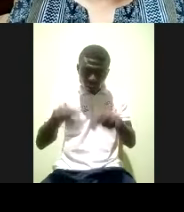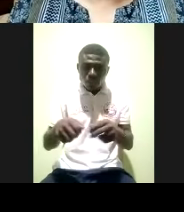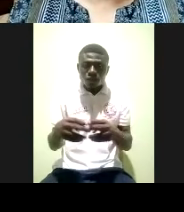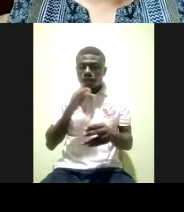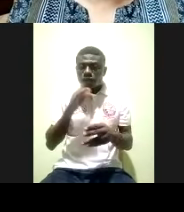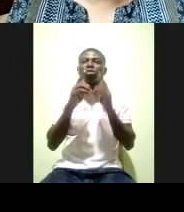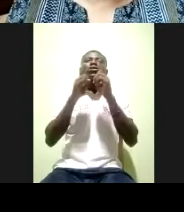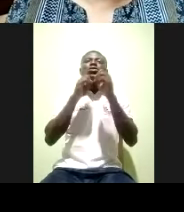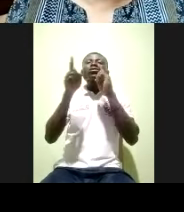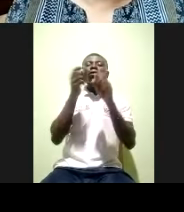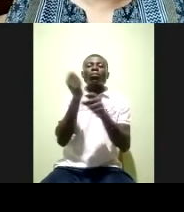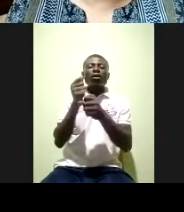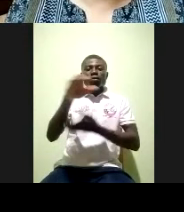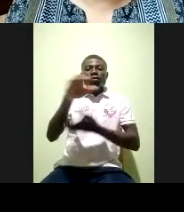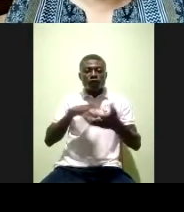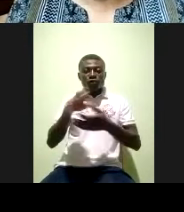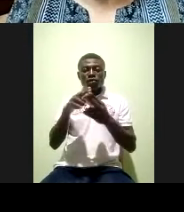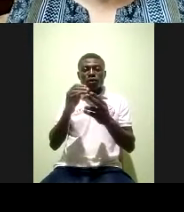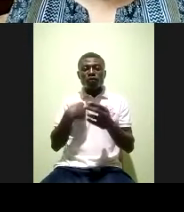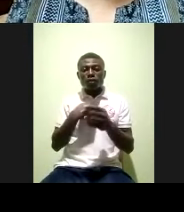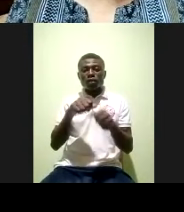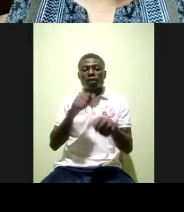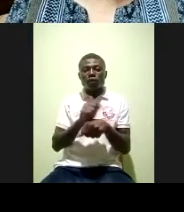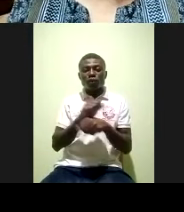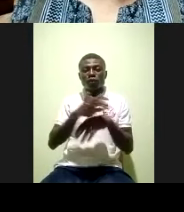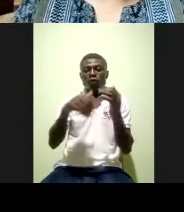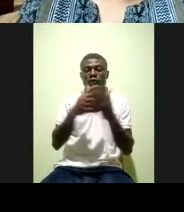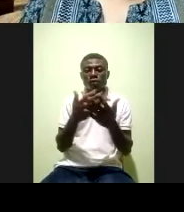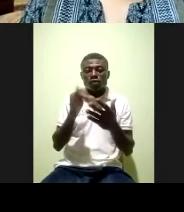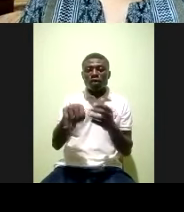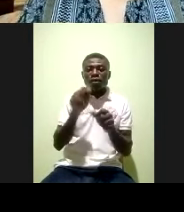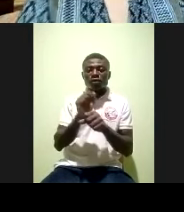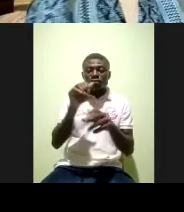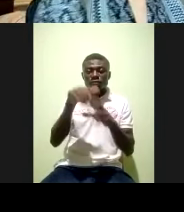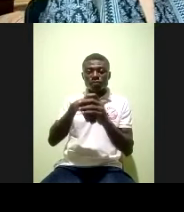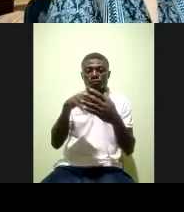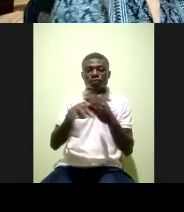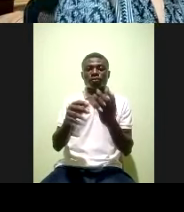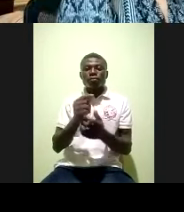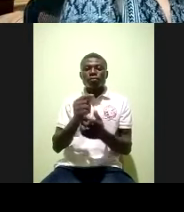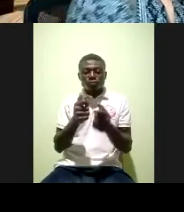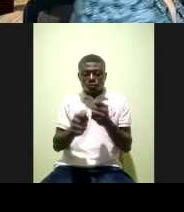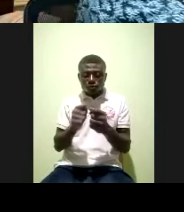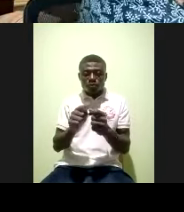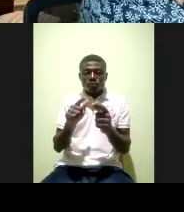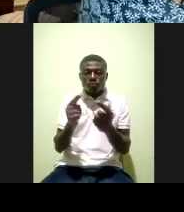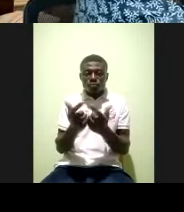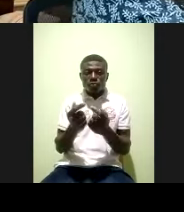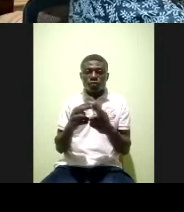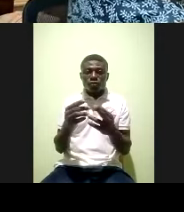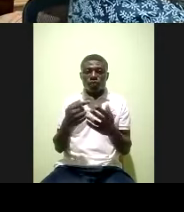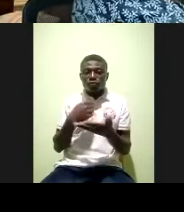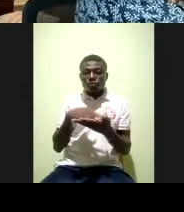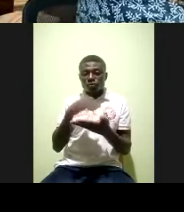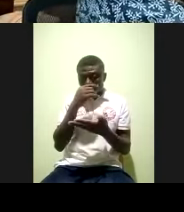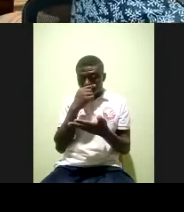express, please put your comments, your questions and everything in the chat box. Thank you. Okay. Yeah, so let me